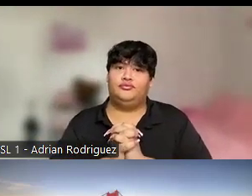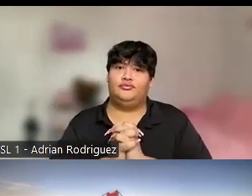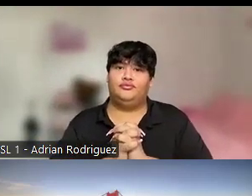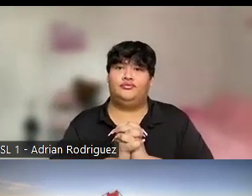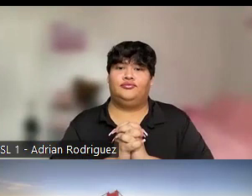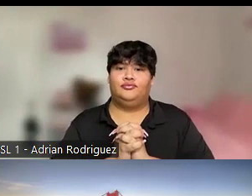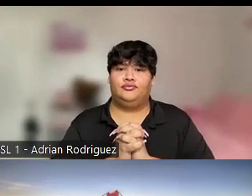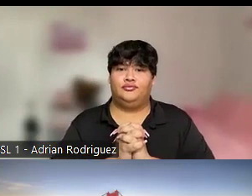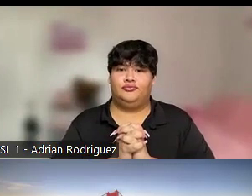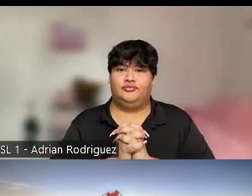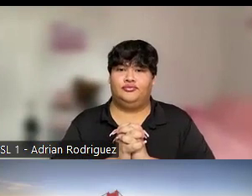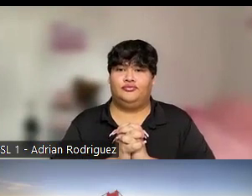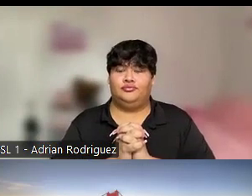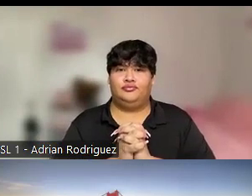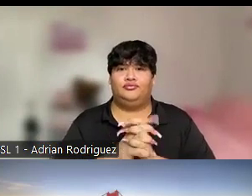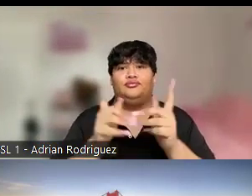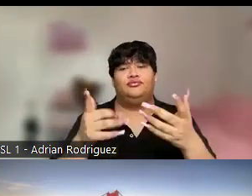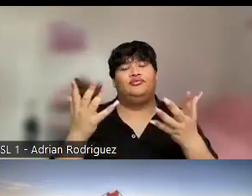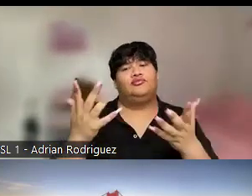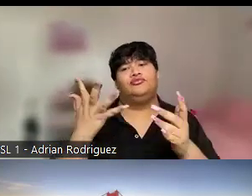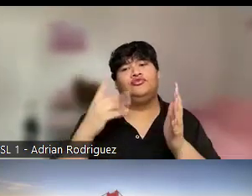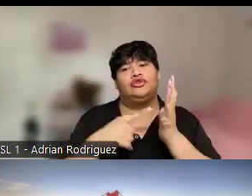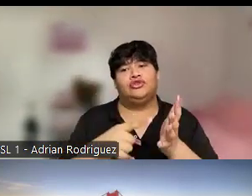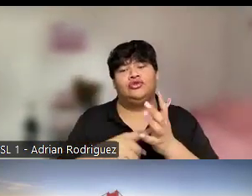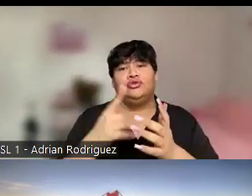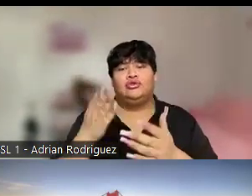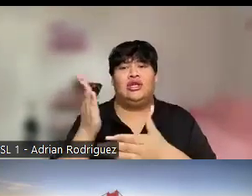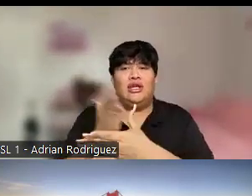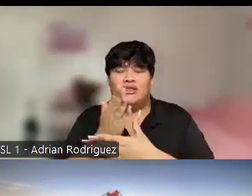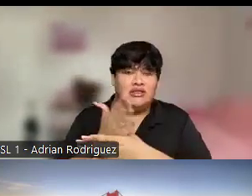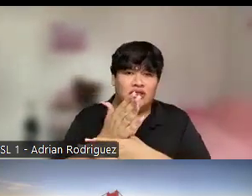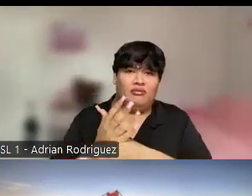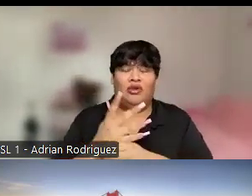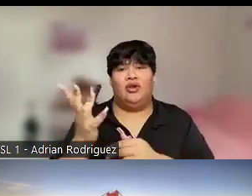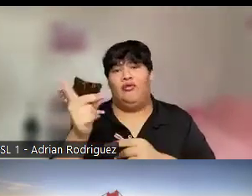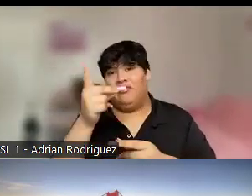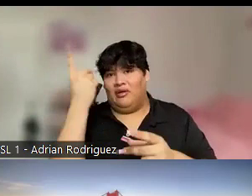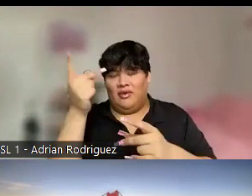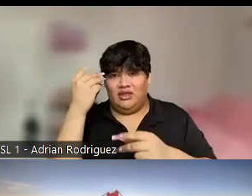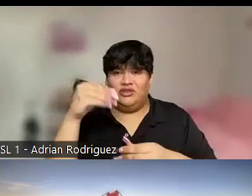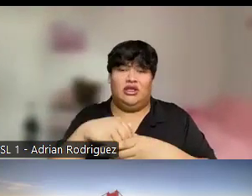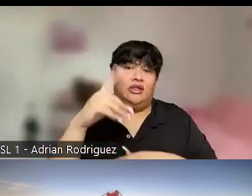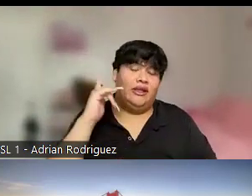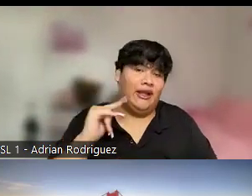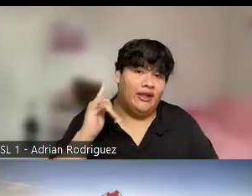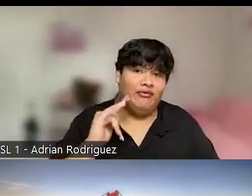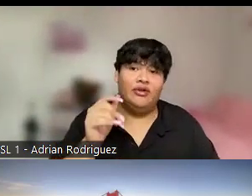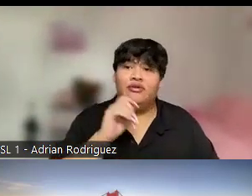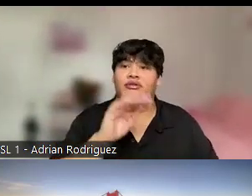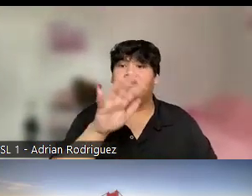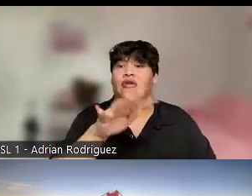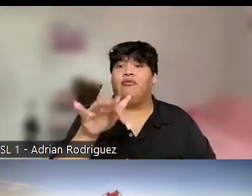Okay. So this slide is the estimated prevalence of Alzheimer's dementia among Californians age 55 plus